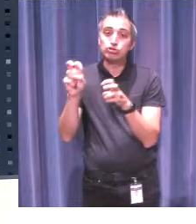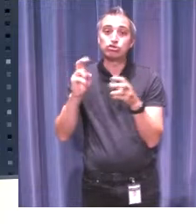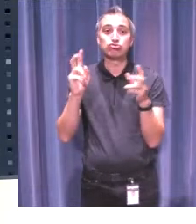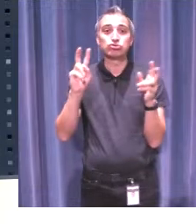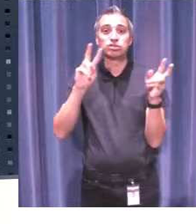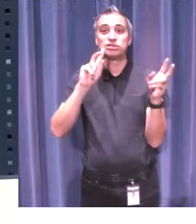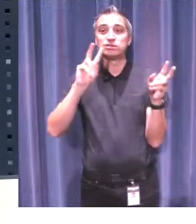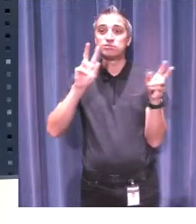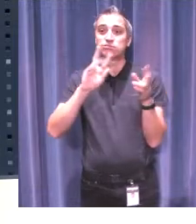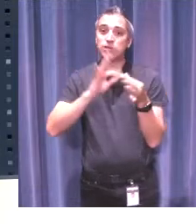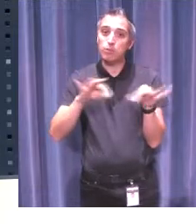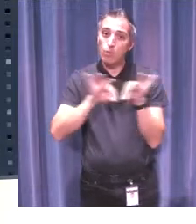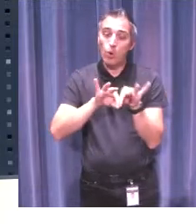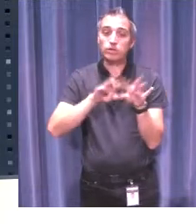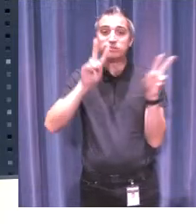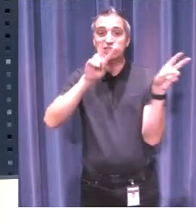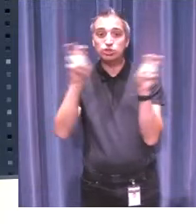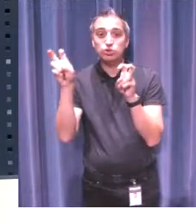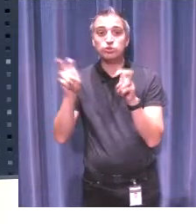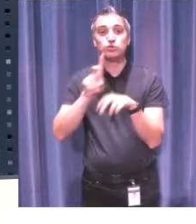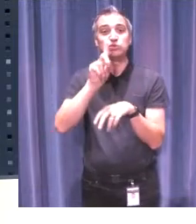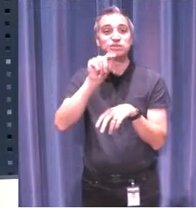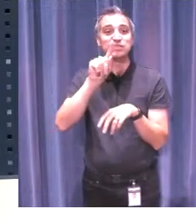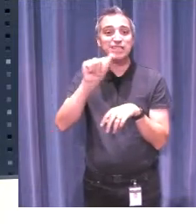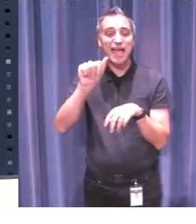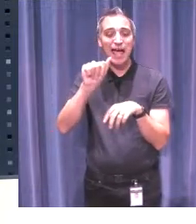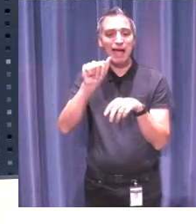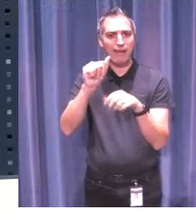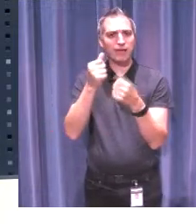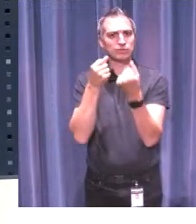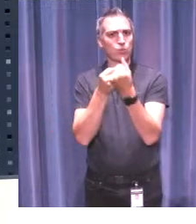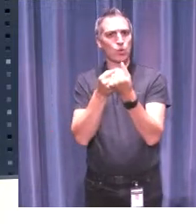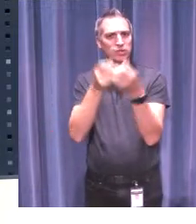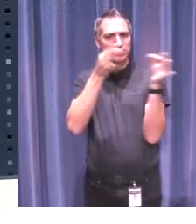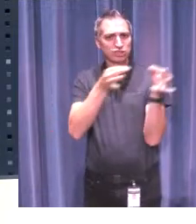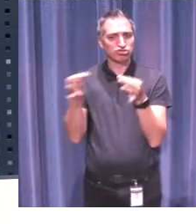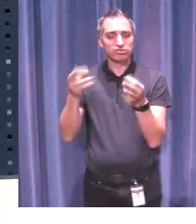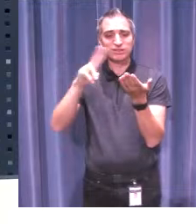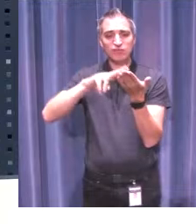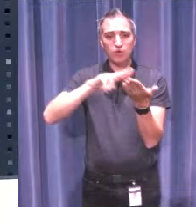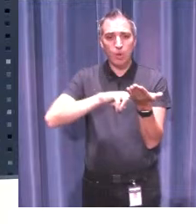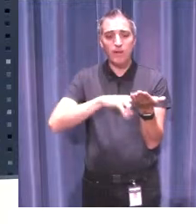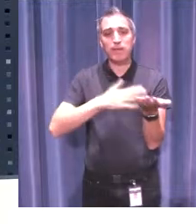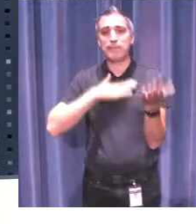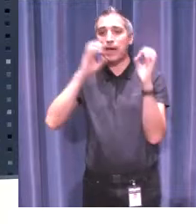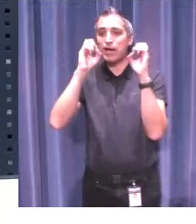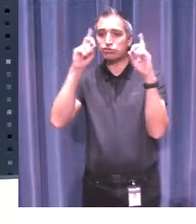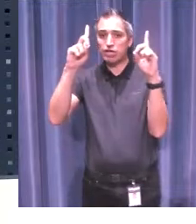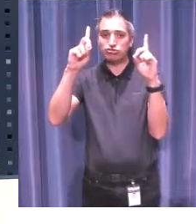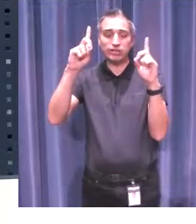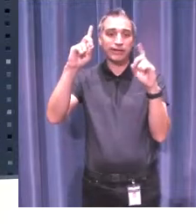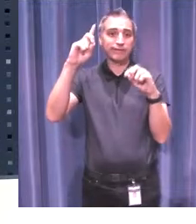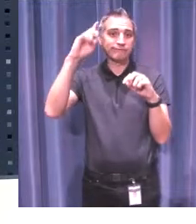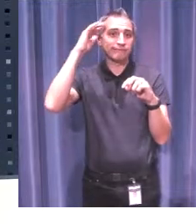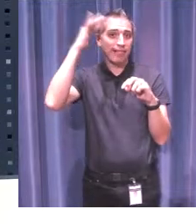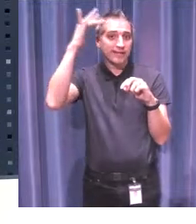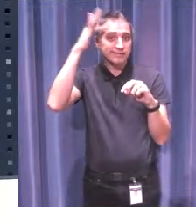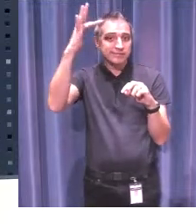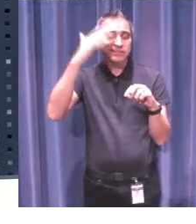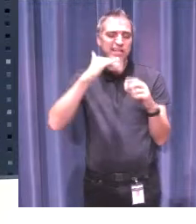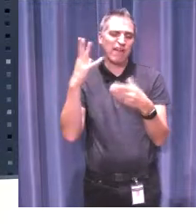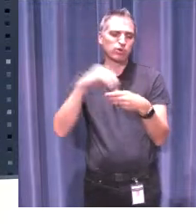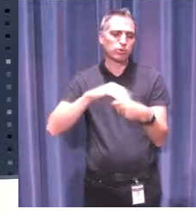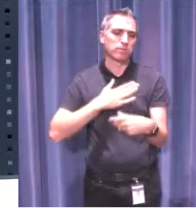culture, data-driven decisions, enrollment, my education philosophy, which I included in my